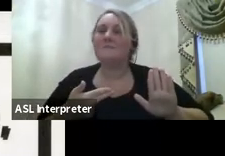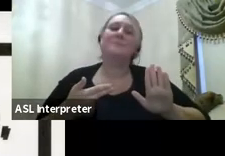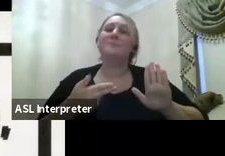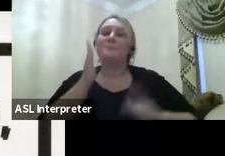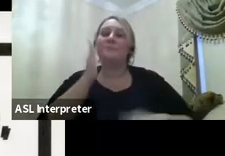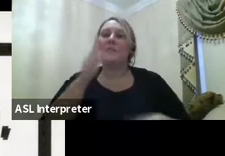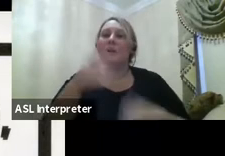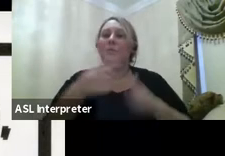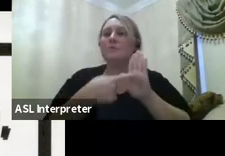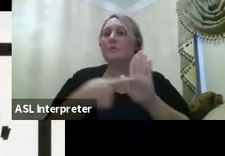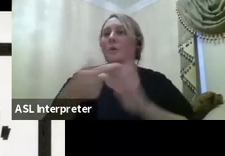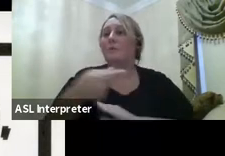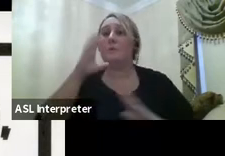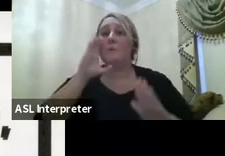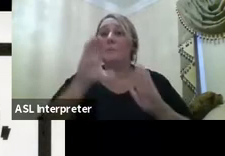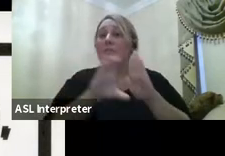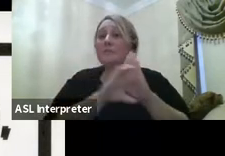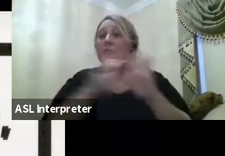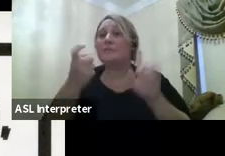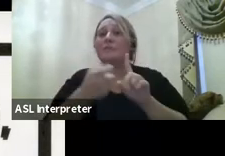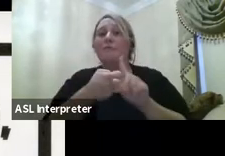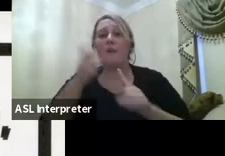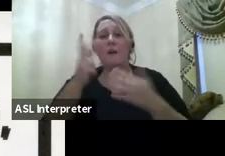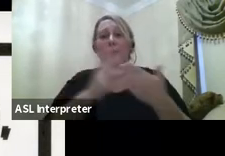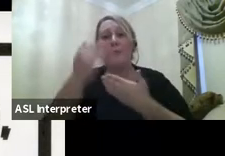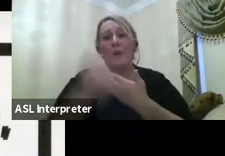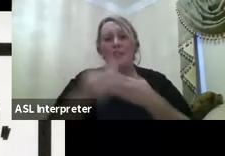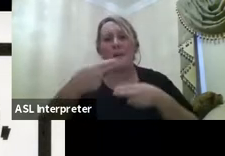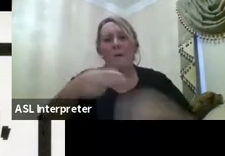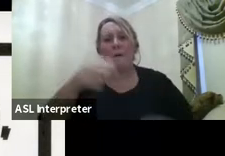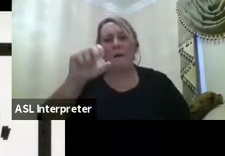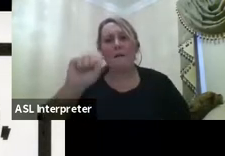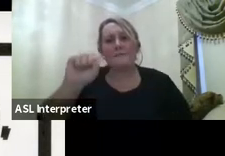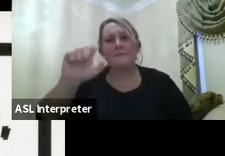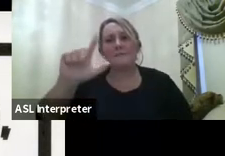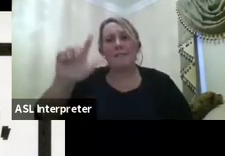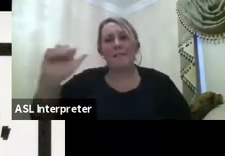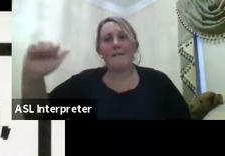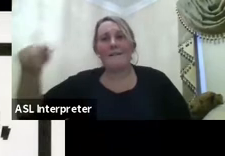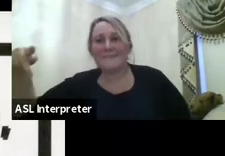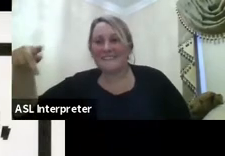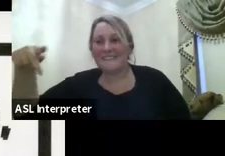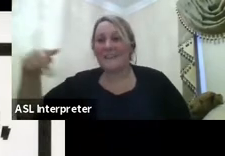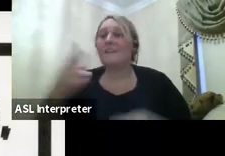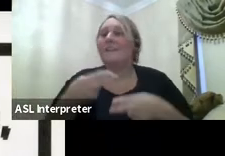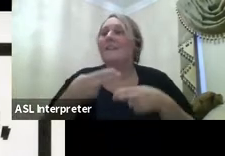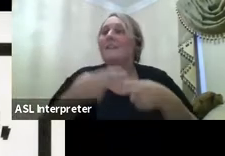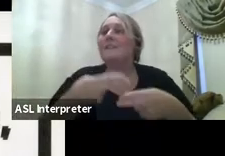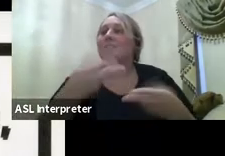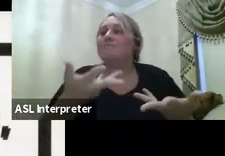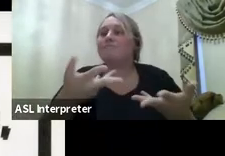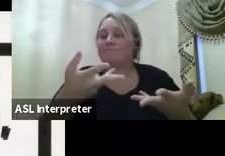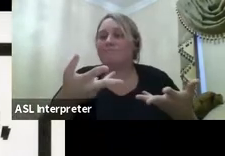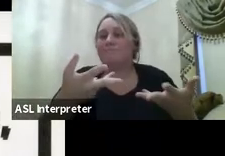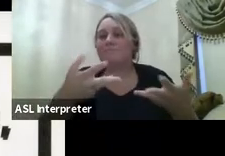SLAP, but it was a, it was a physical media campaign project where we would create postcards, posters, et cetera,